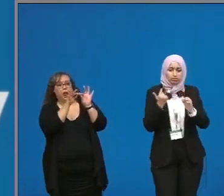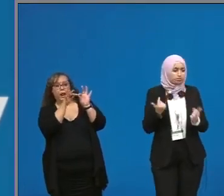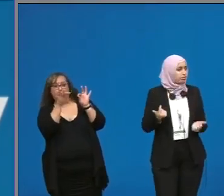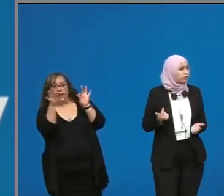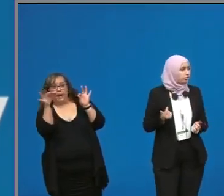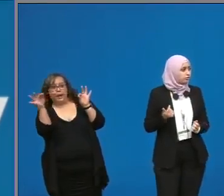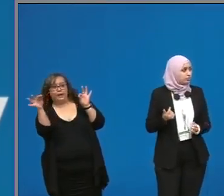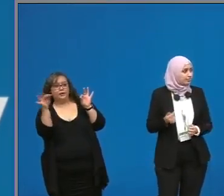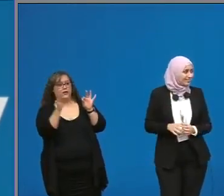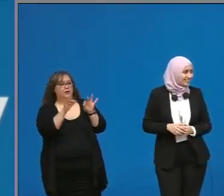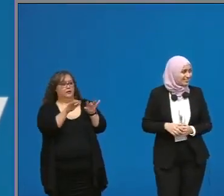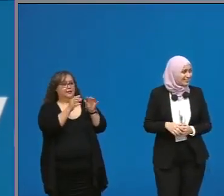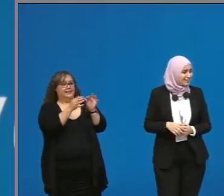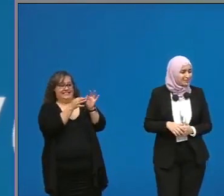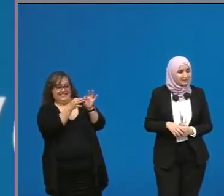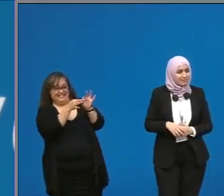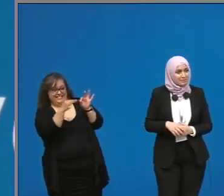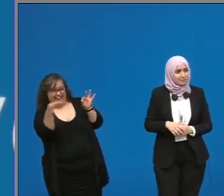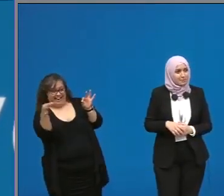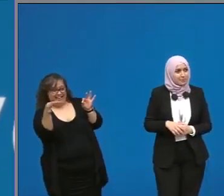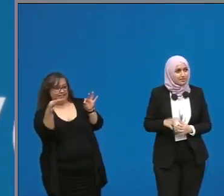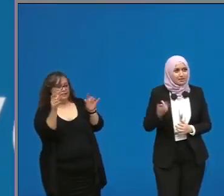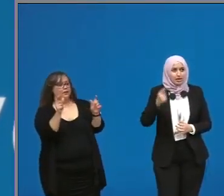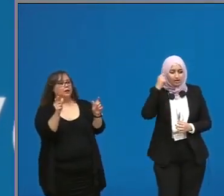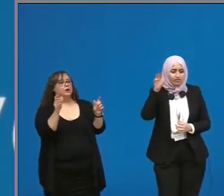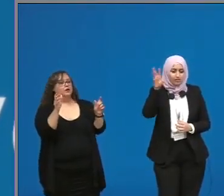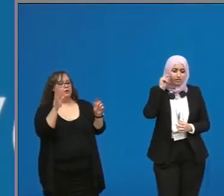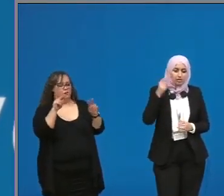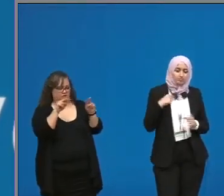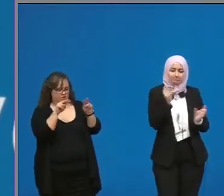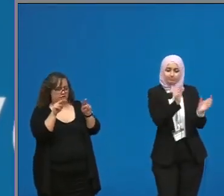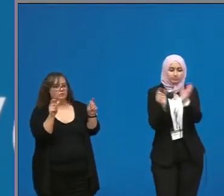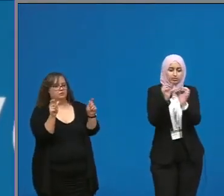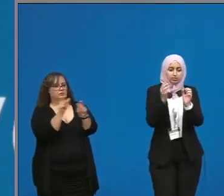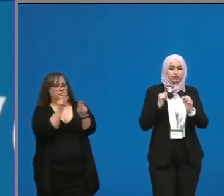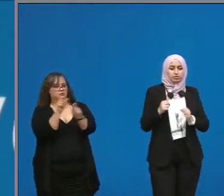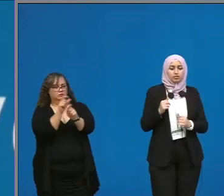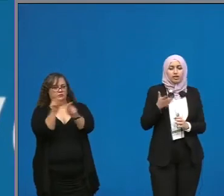Yes. Any other questions?